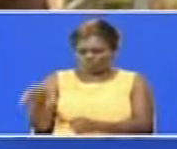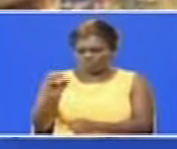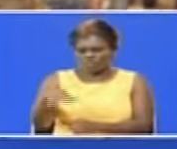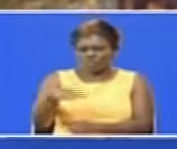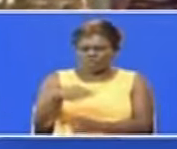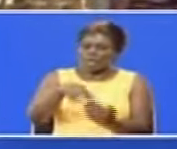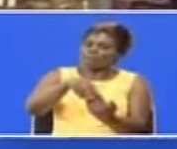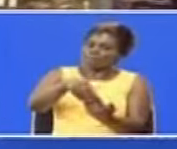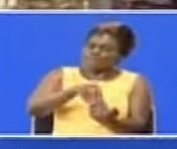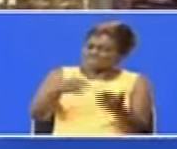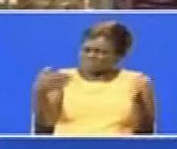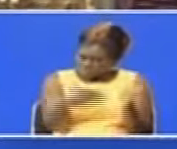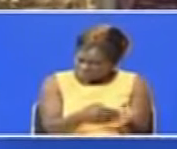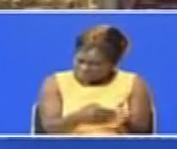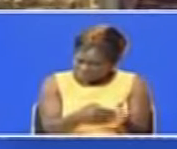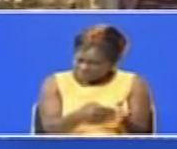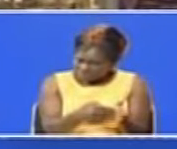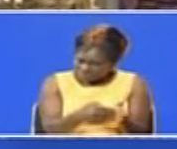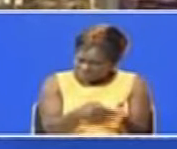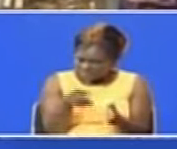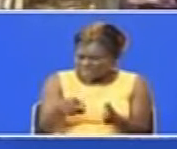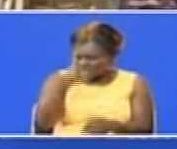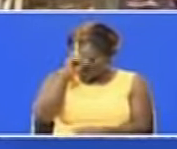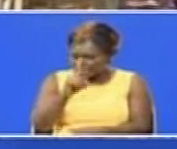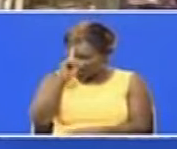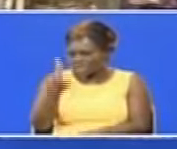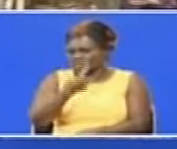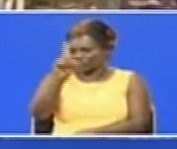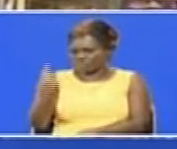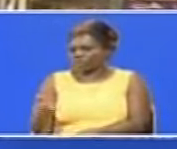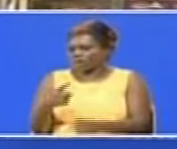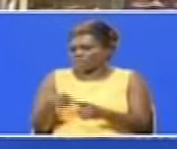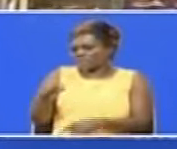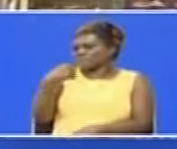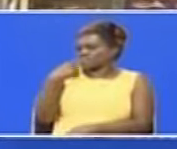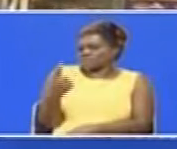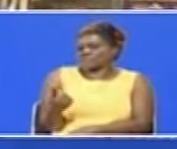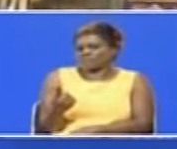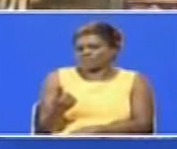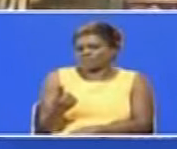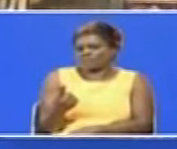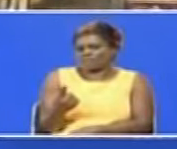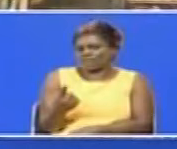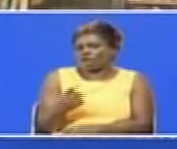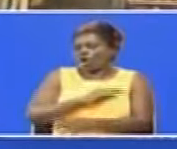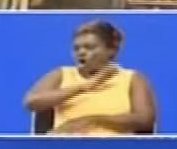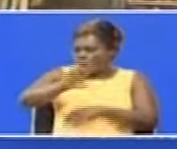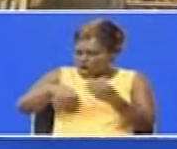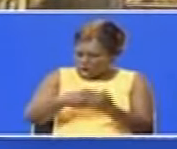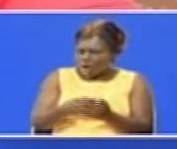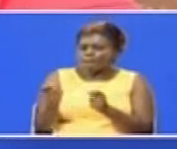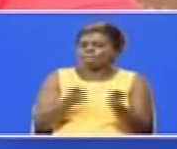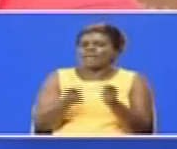should plastics be banned? That has been a critical question, but Dr. Agan's argument is that it is all about